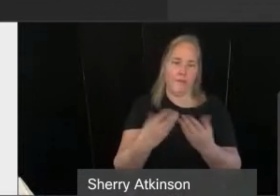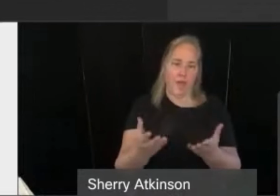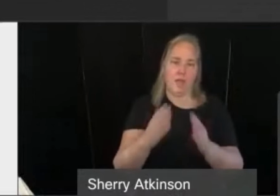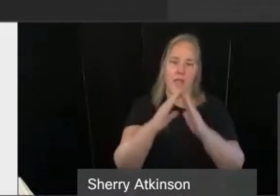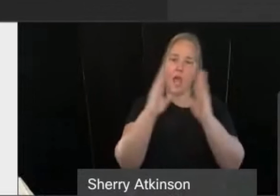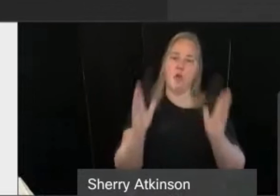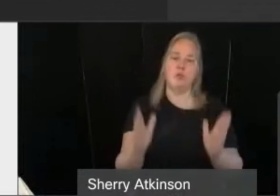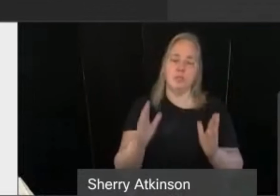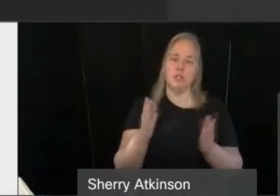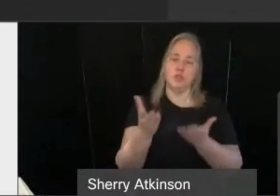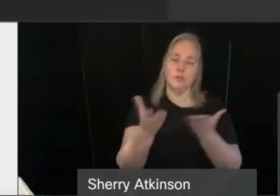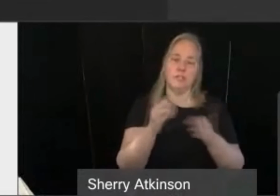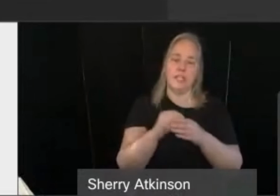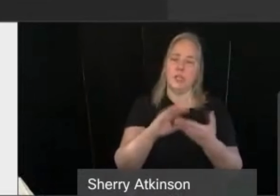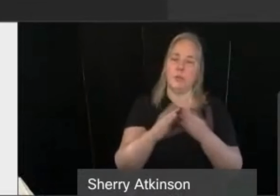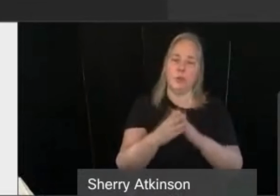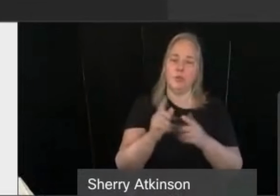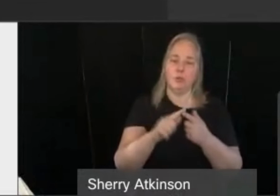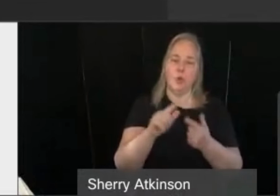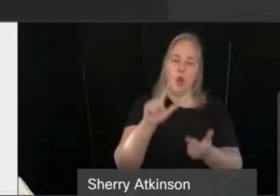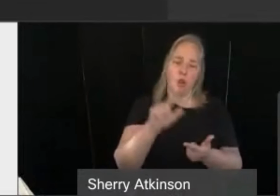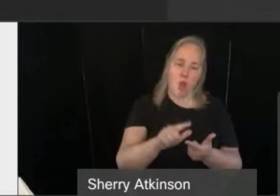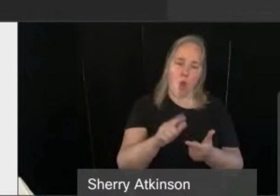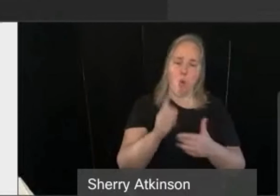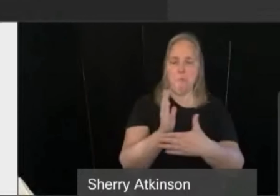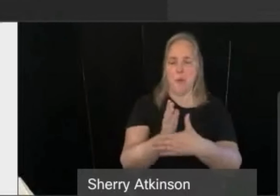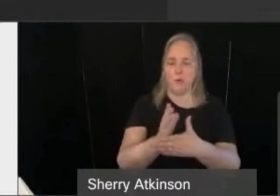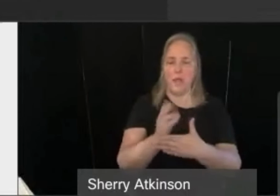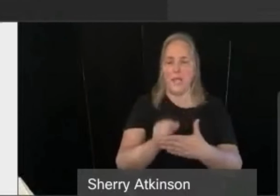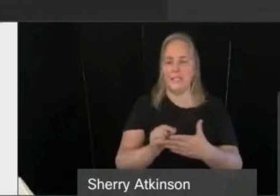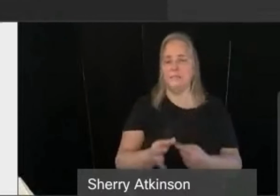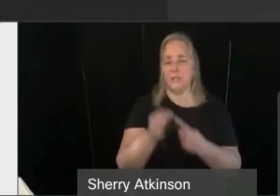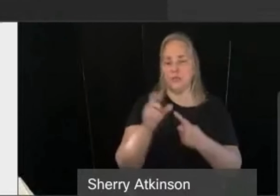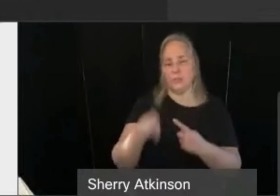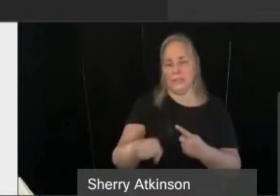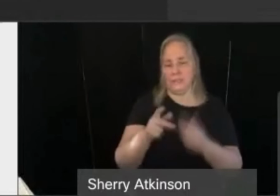low, moderate, and special needs populations.